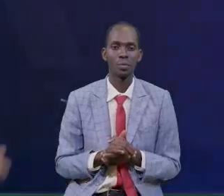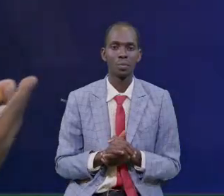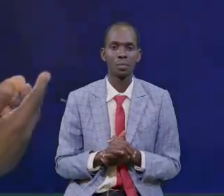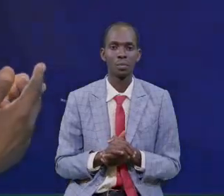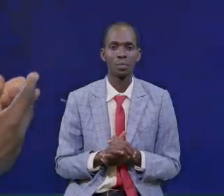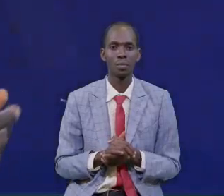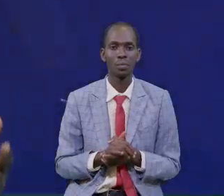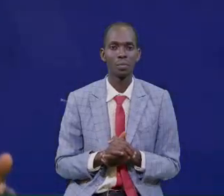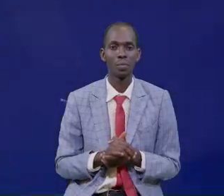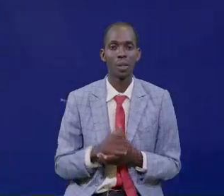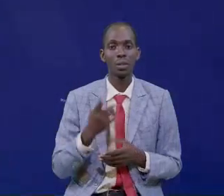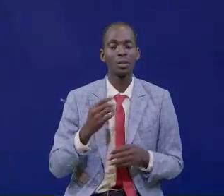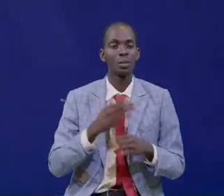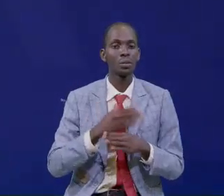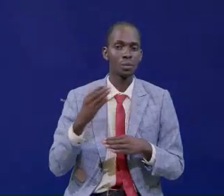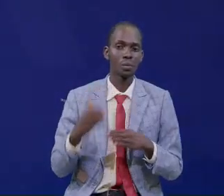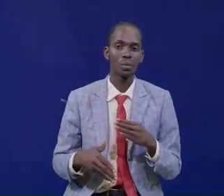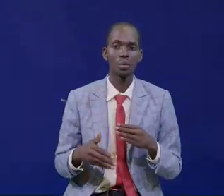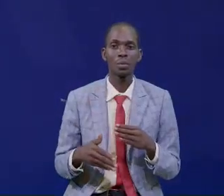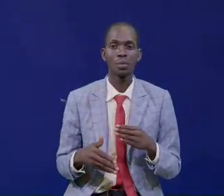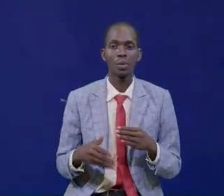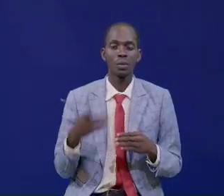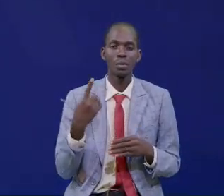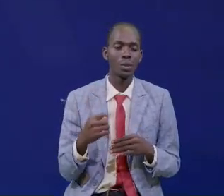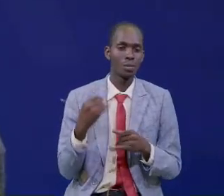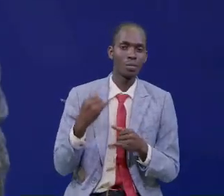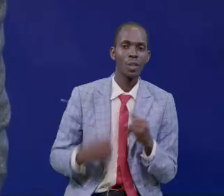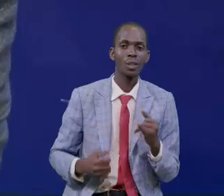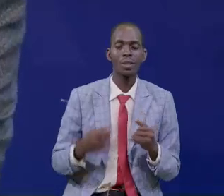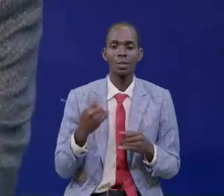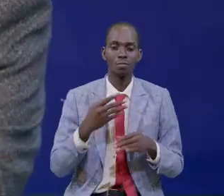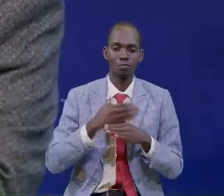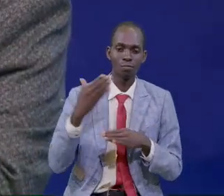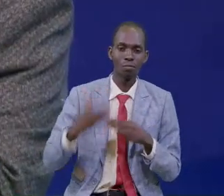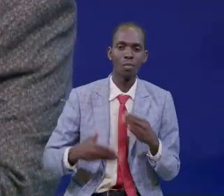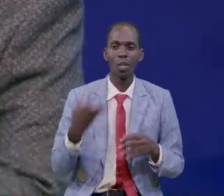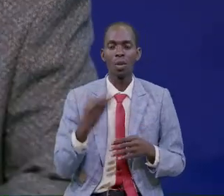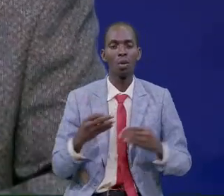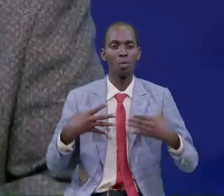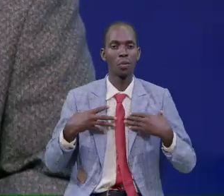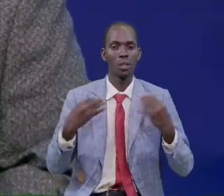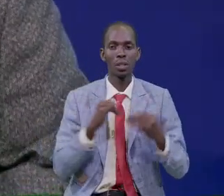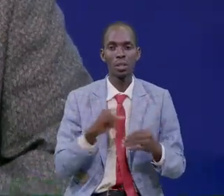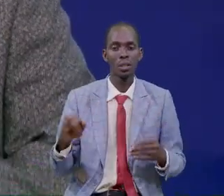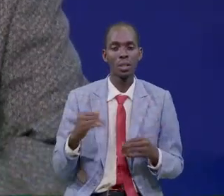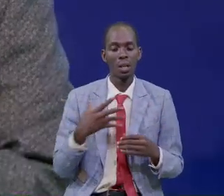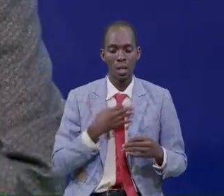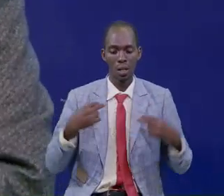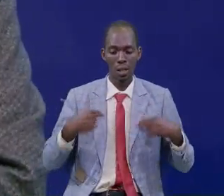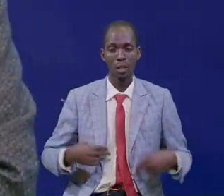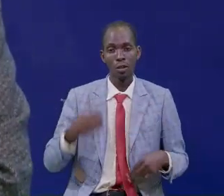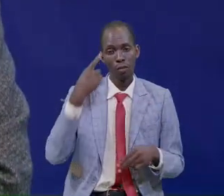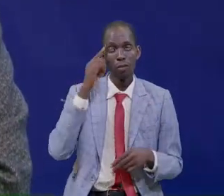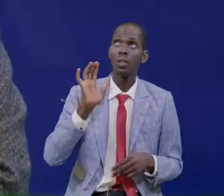The consummation, the climax of healing, of health for his renewed people.